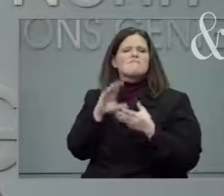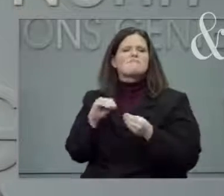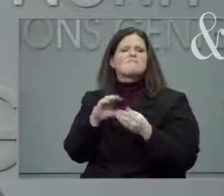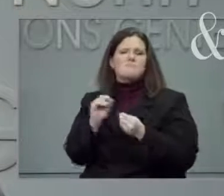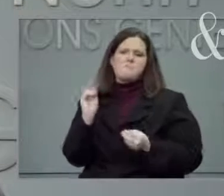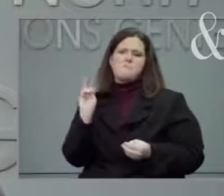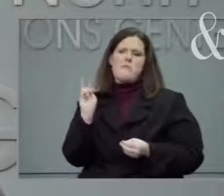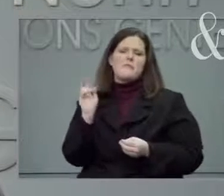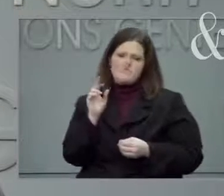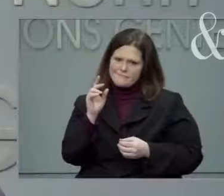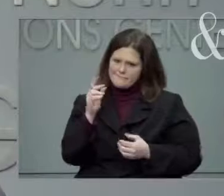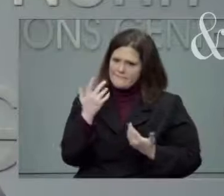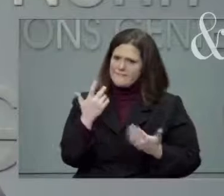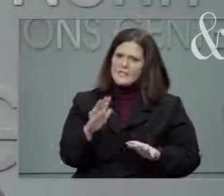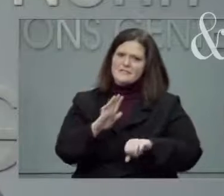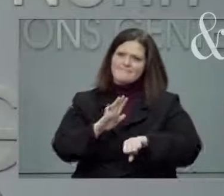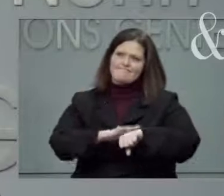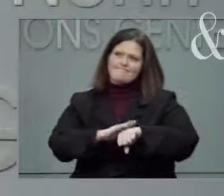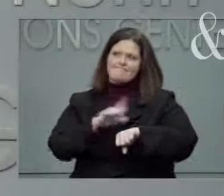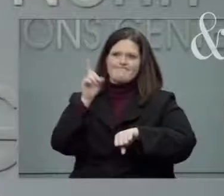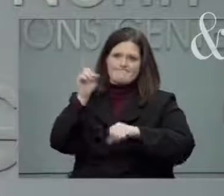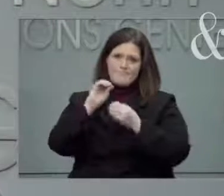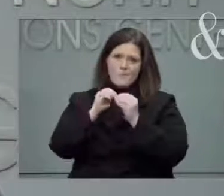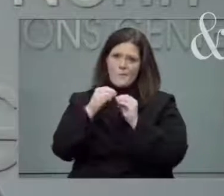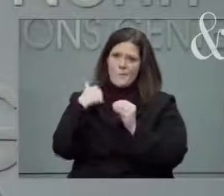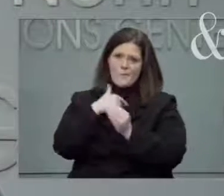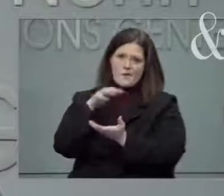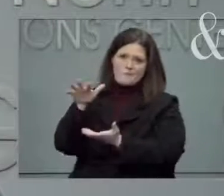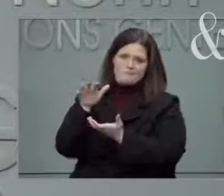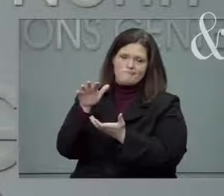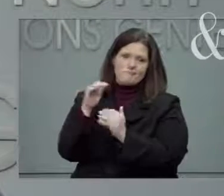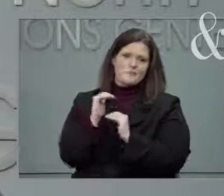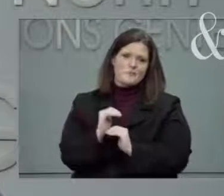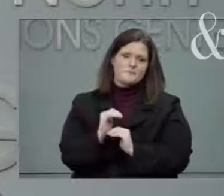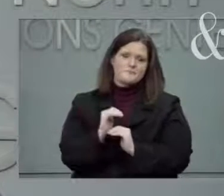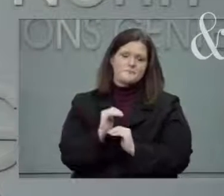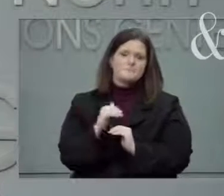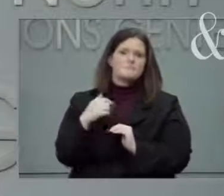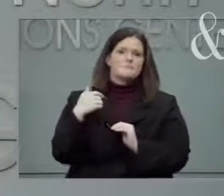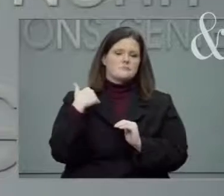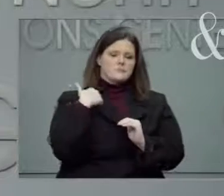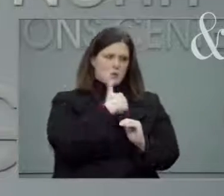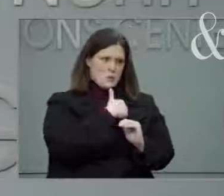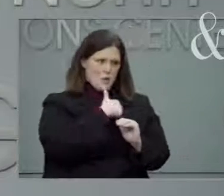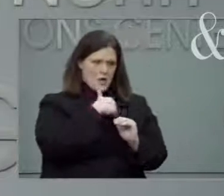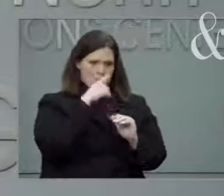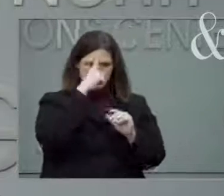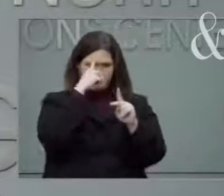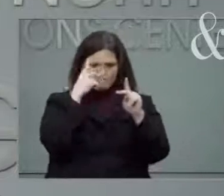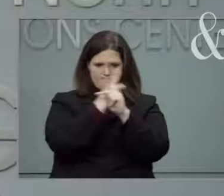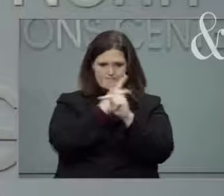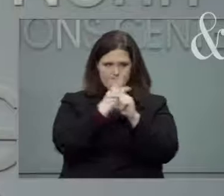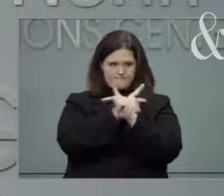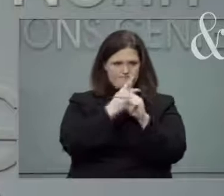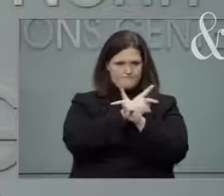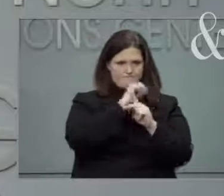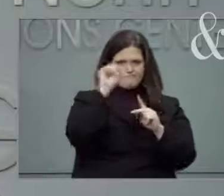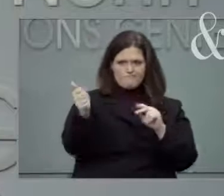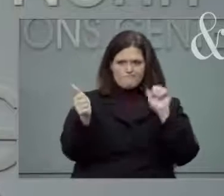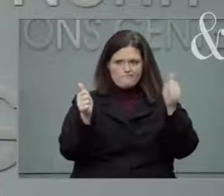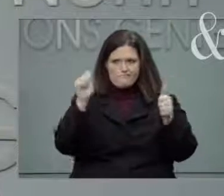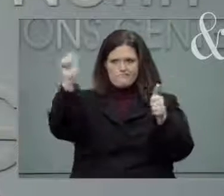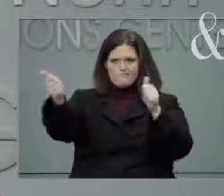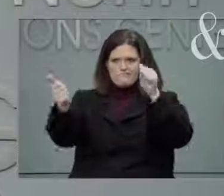of vaccine is limited. So it's being very judiciously placed in certain community vaccination